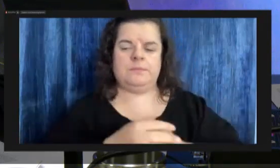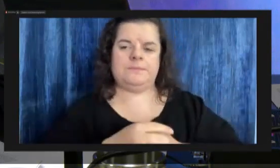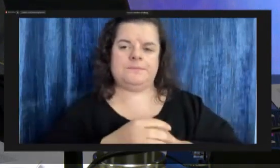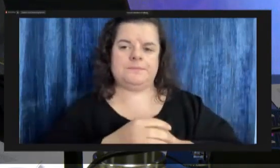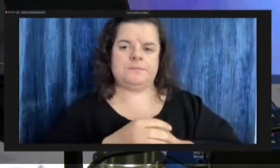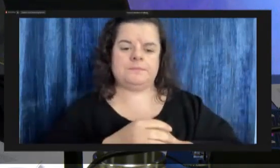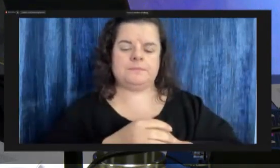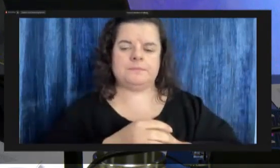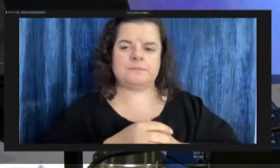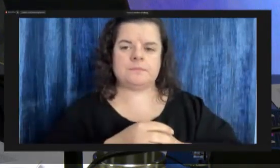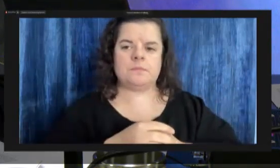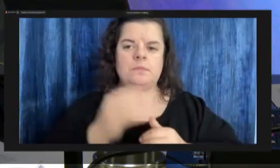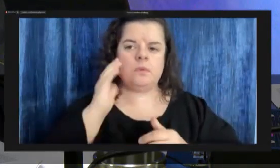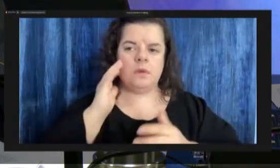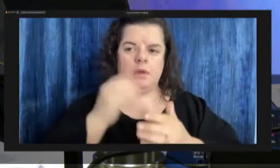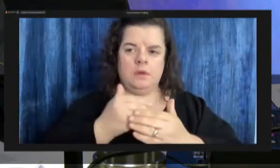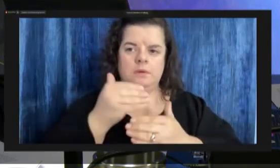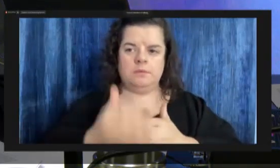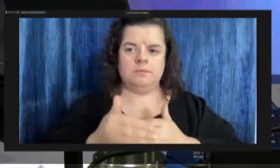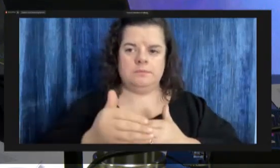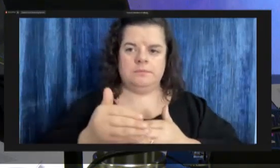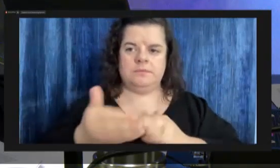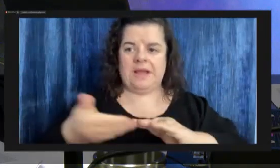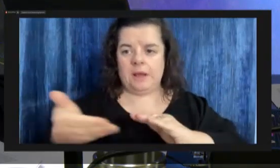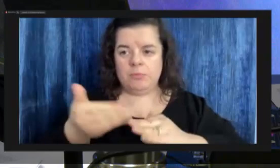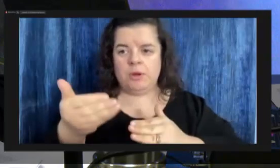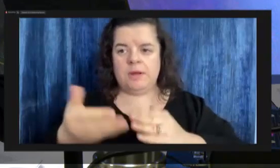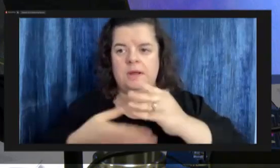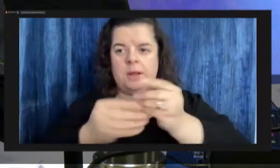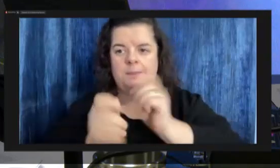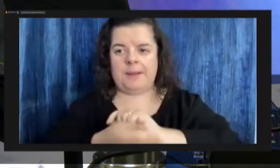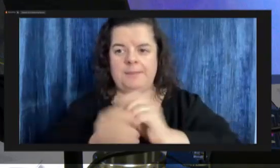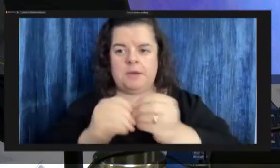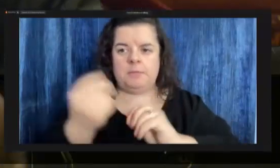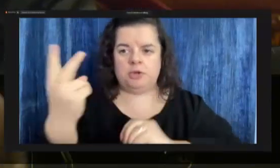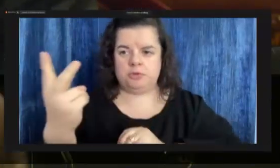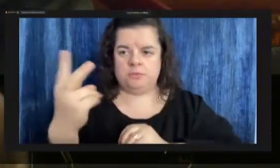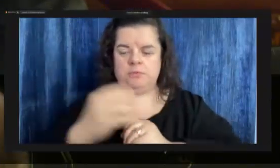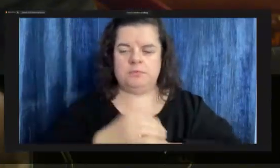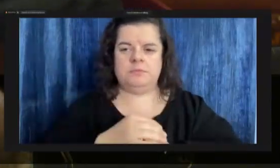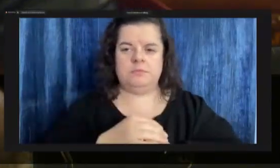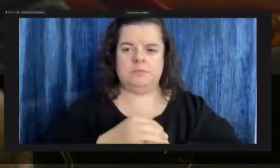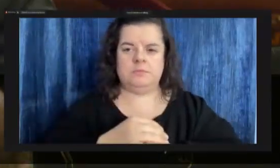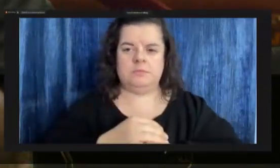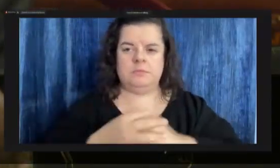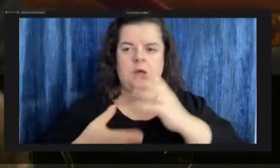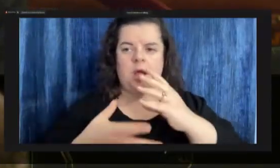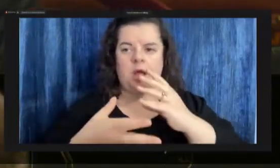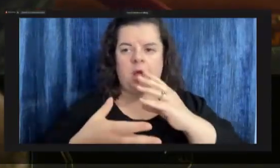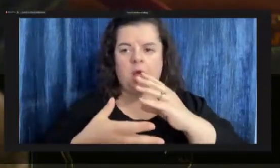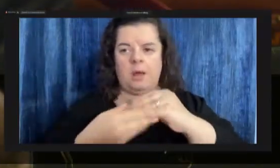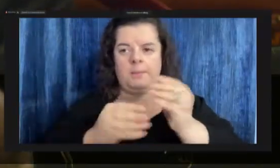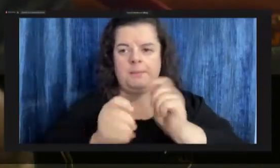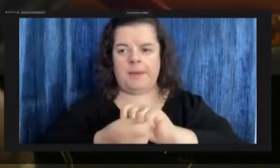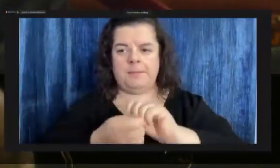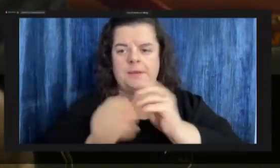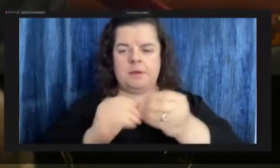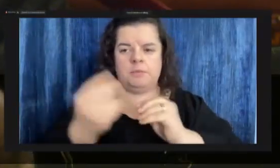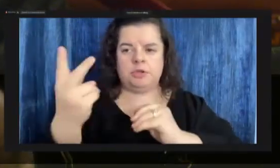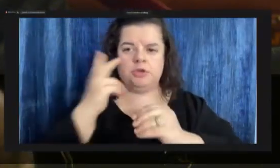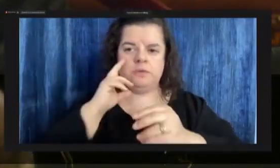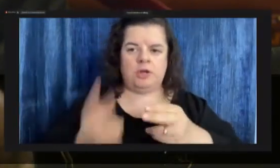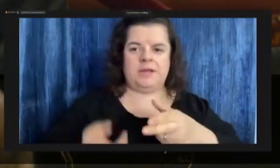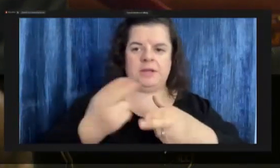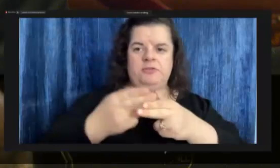So that'll take us to operating amendment number two. Operating amendment number two is to increase the salary for